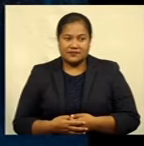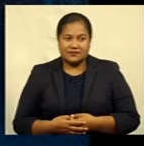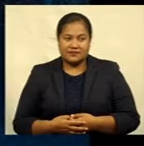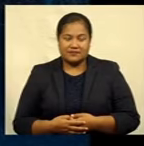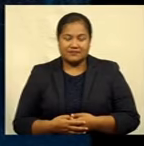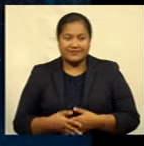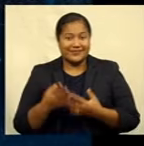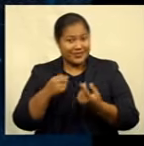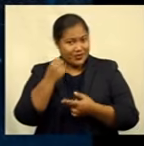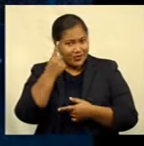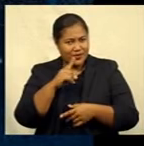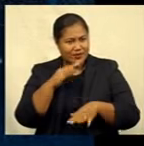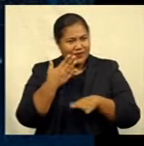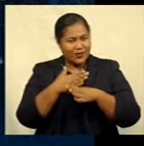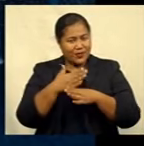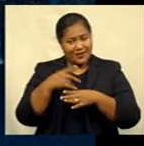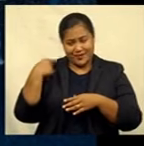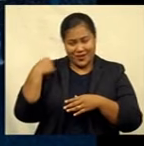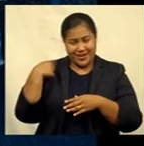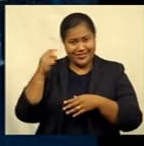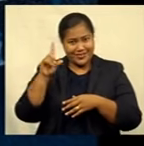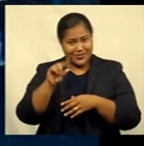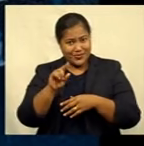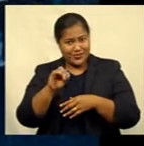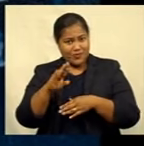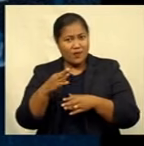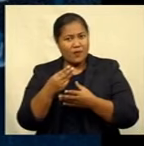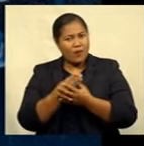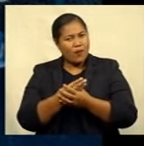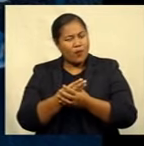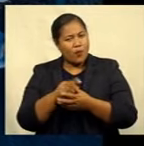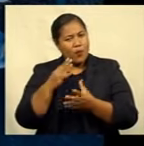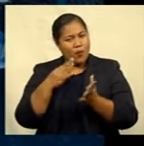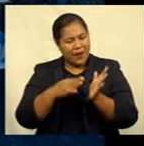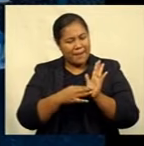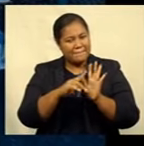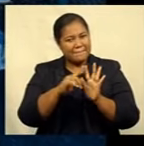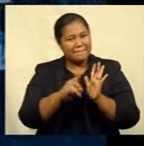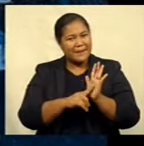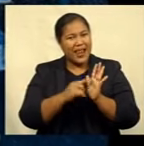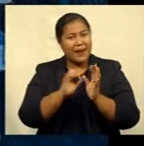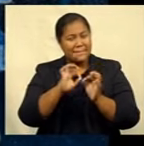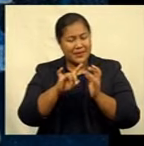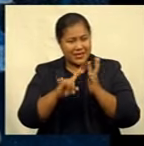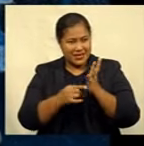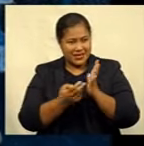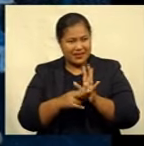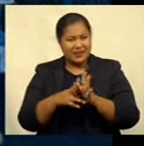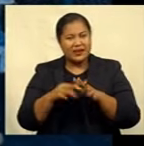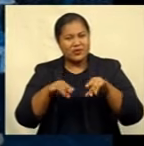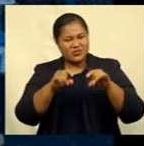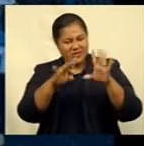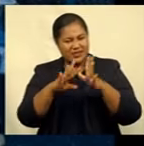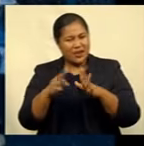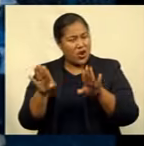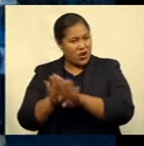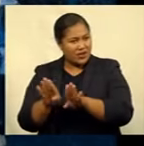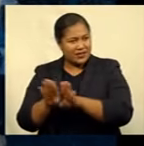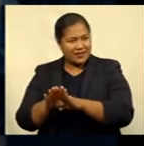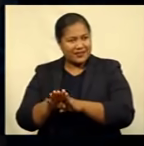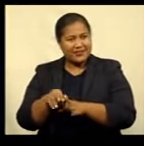In recognition of the volunteer work done during Melbourne lockdown by Fijian football internationals Tito Vodnowanga,